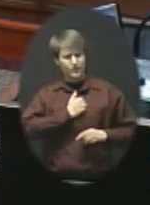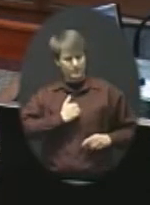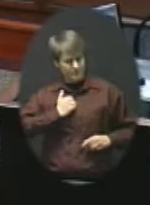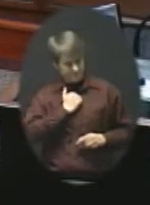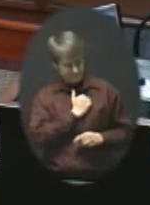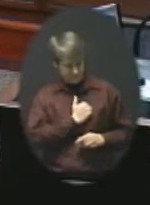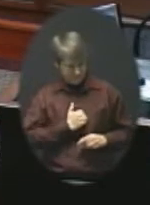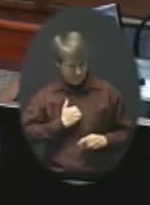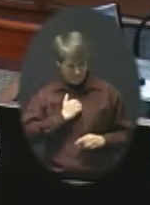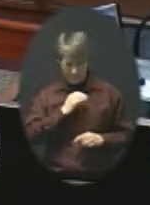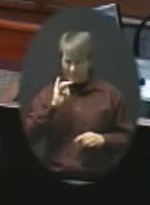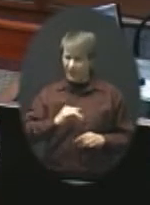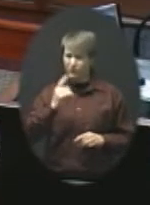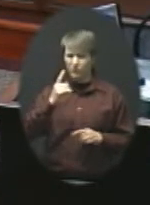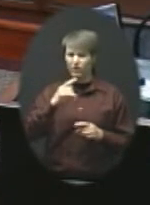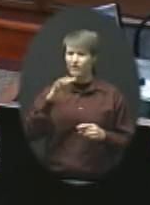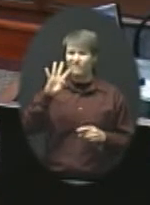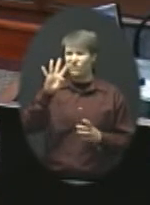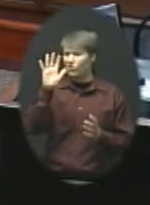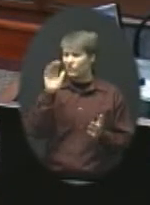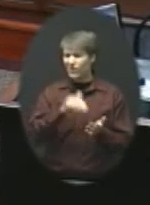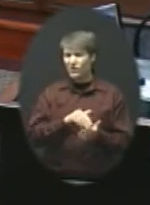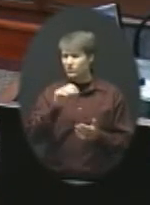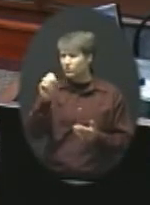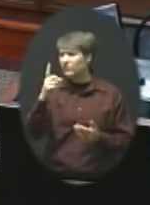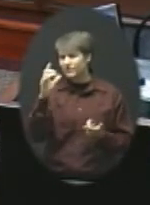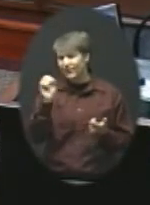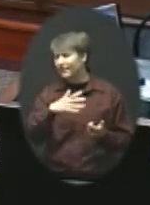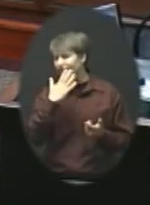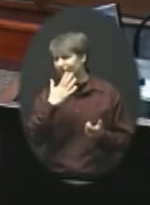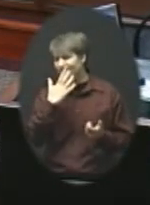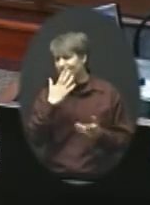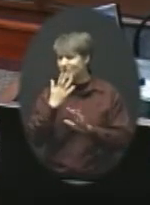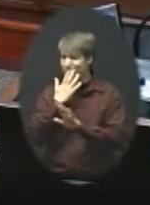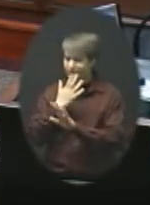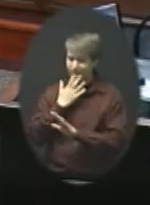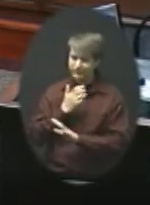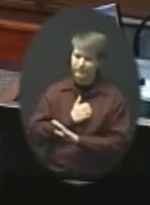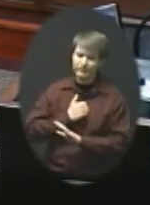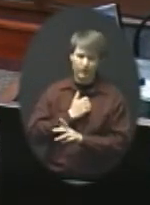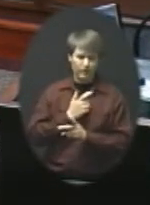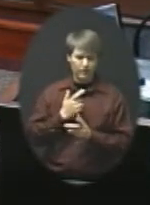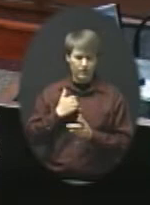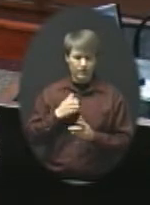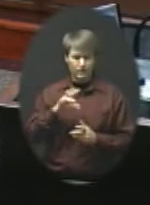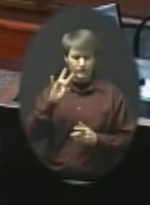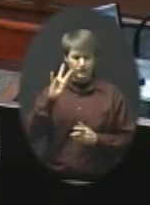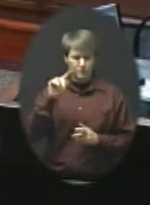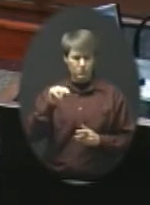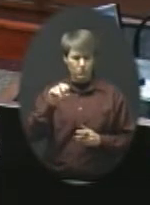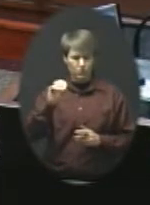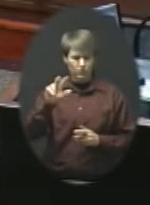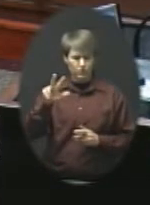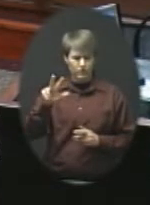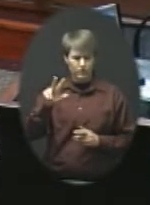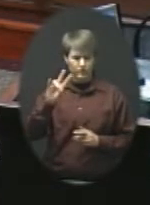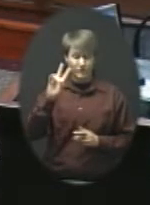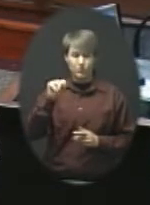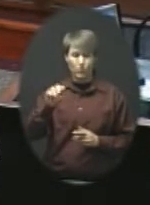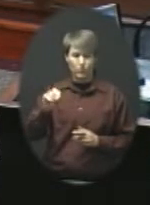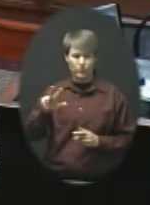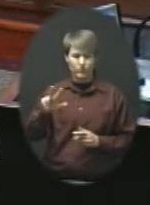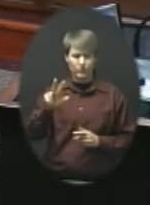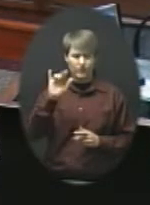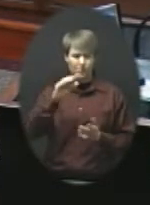Yes, I'm sorry. That was one of those 4,000 ones. Yes, thank you. Thank you. We should be 7.03. 7.03, which